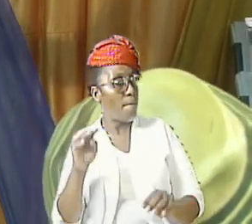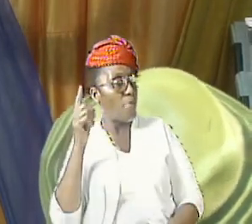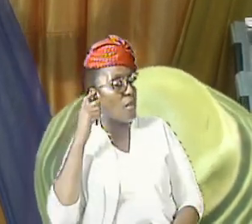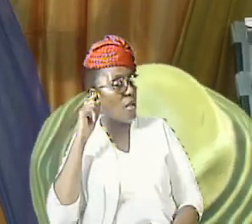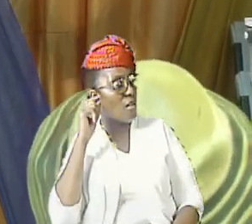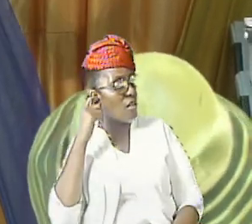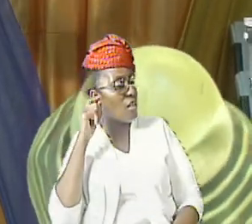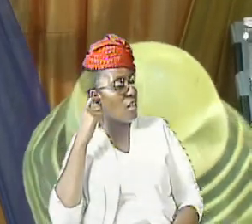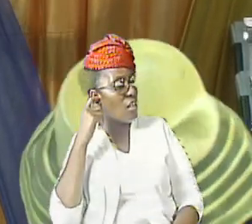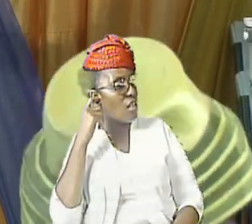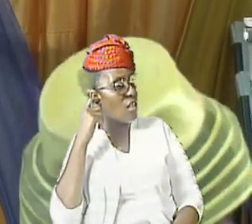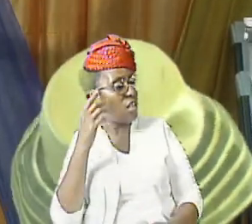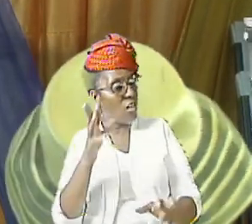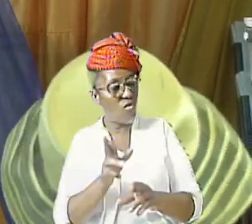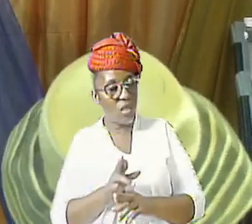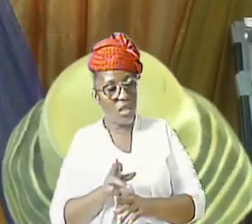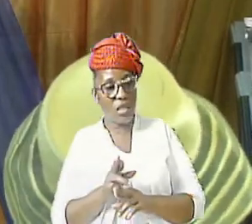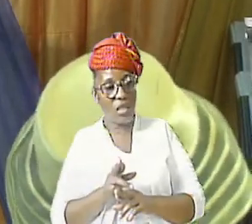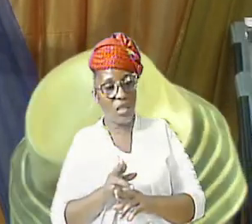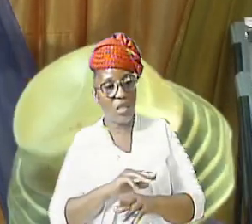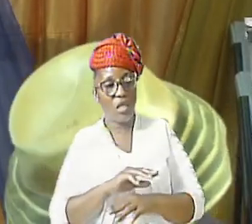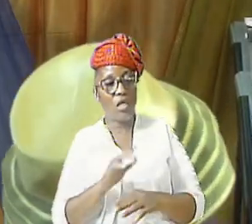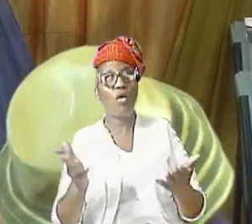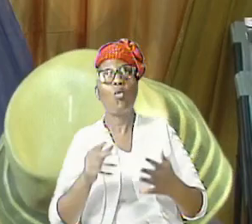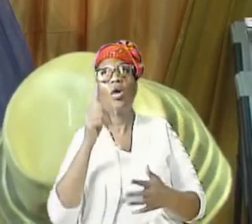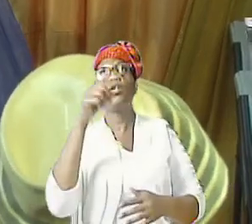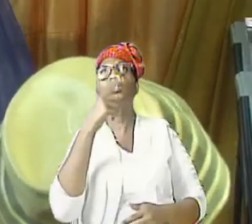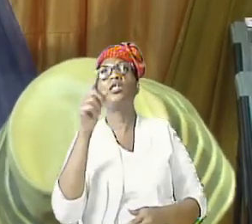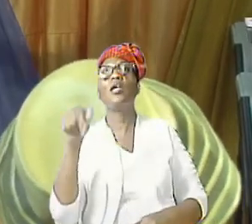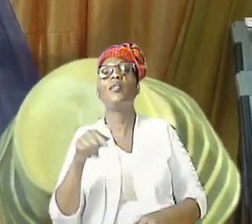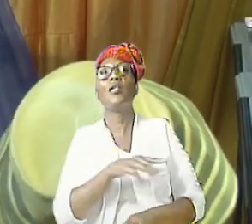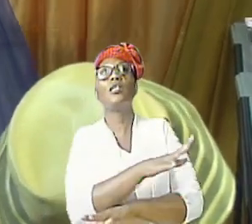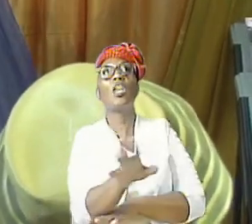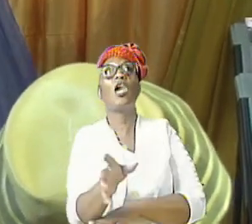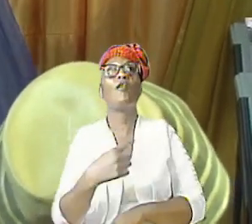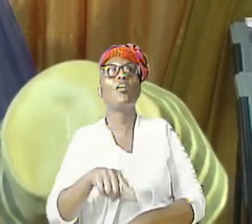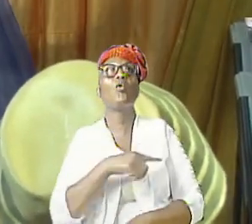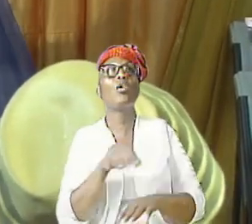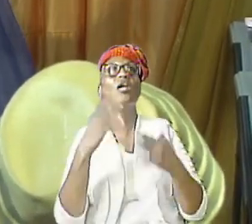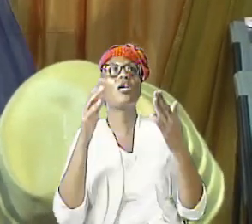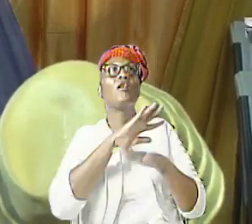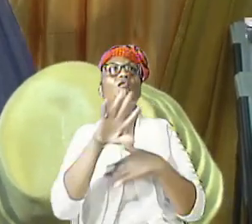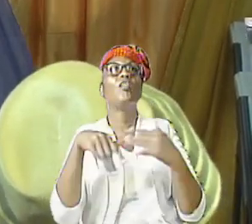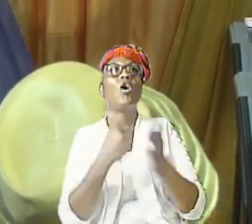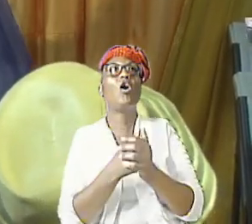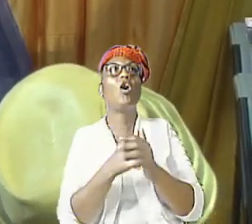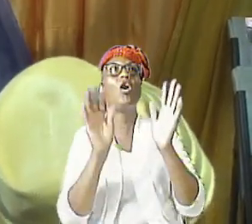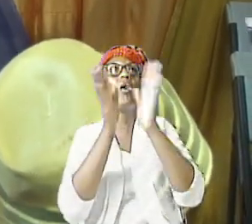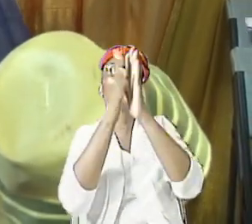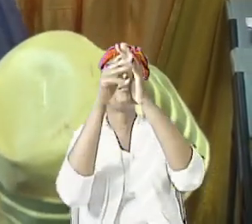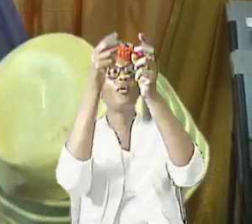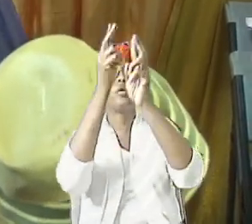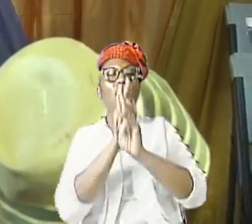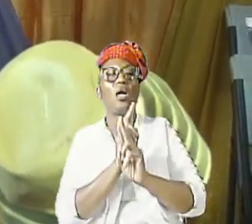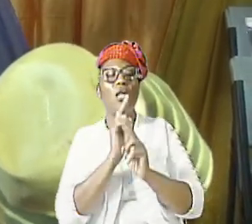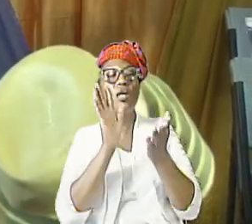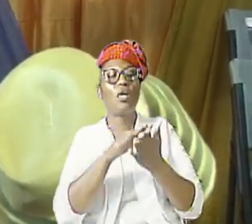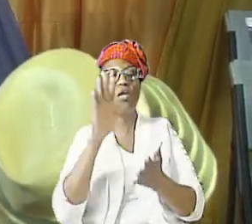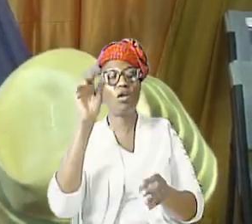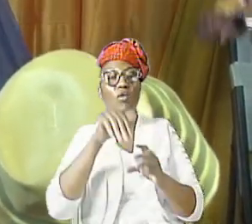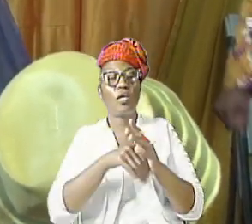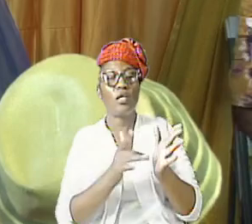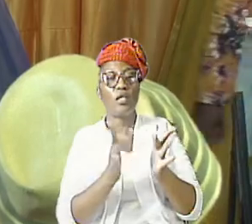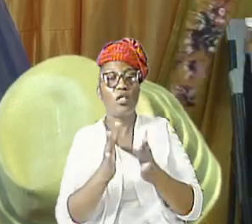receive what thus saith the Lord this afternoon. Have your own way today. We give you all the praise and the honor and the